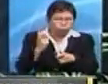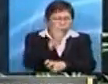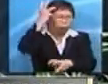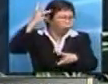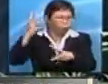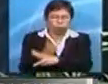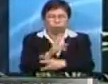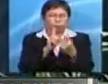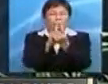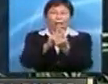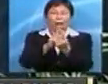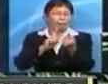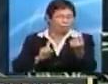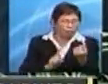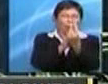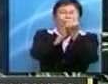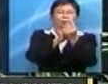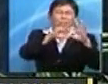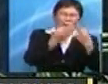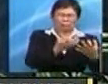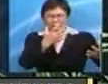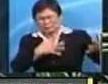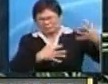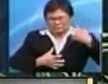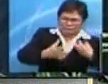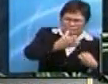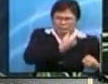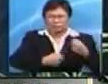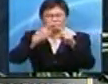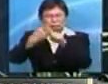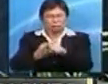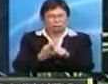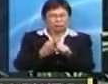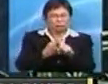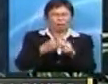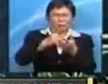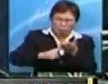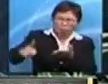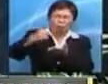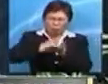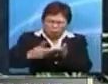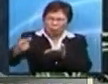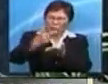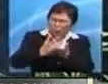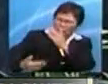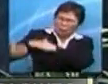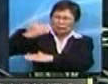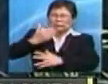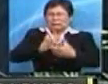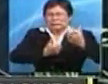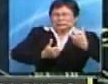attended. The families are heartbroken. For many, the strain of the past few weeks have been